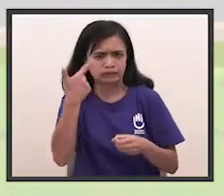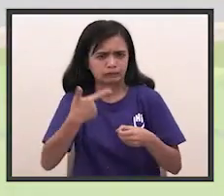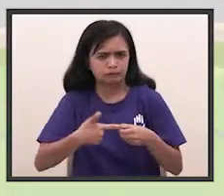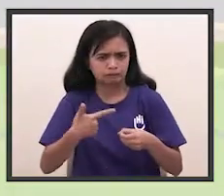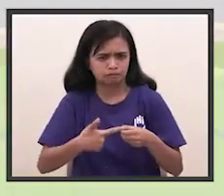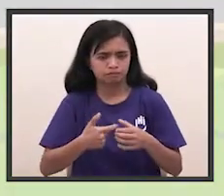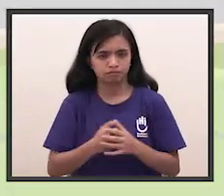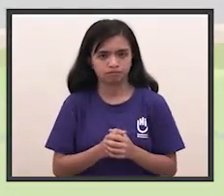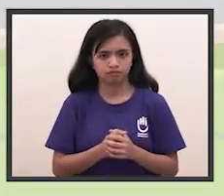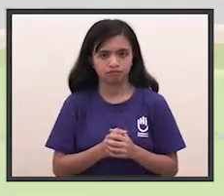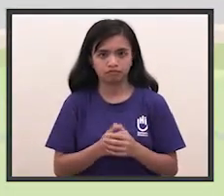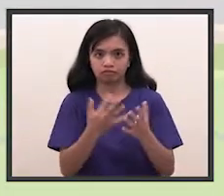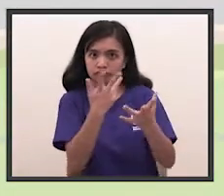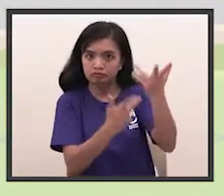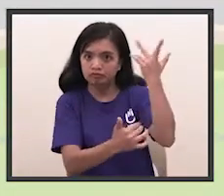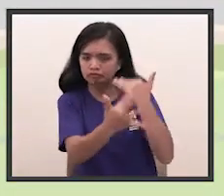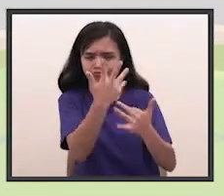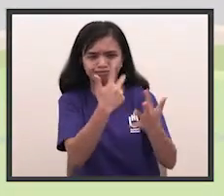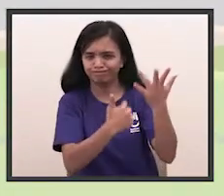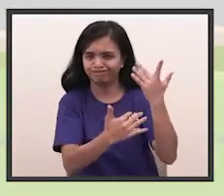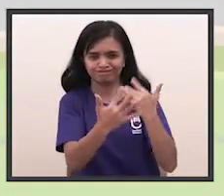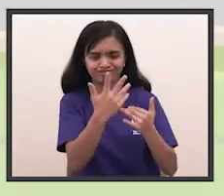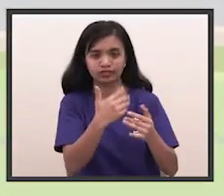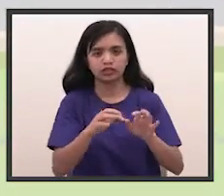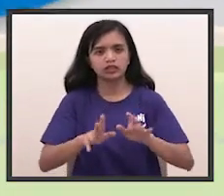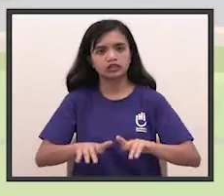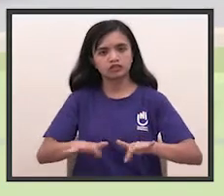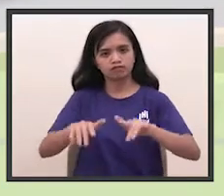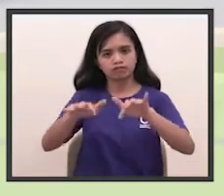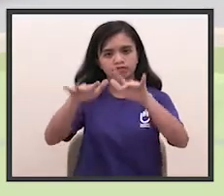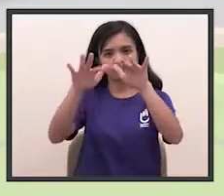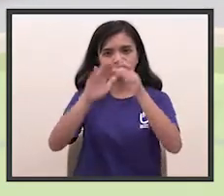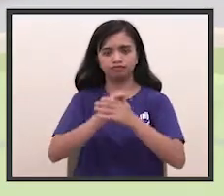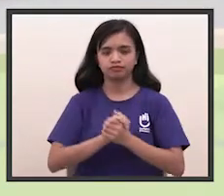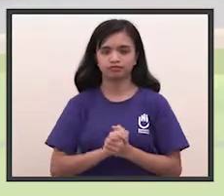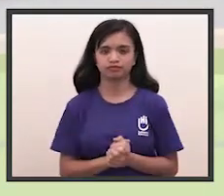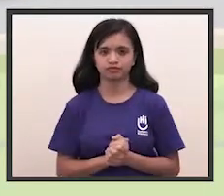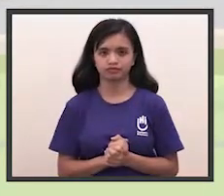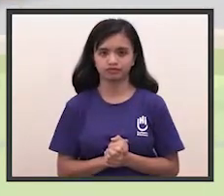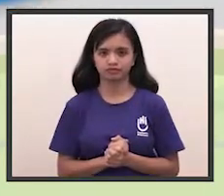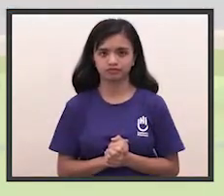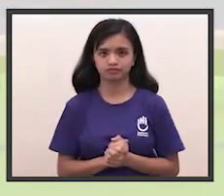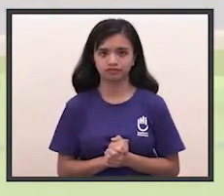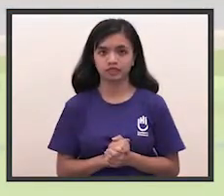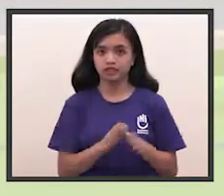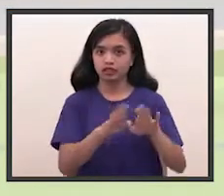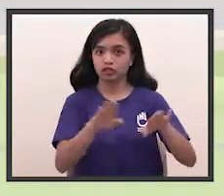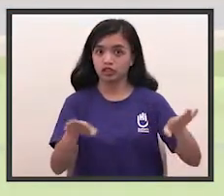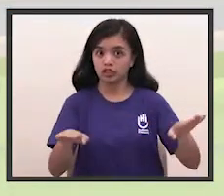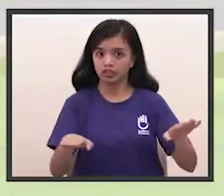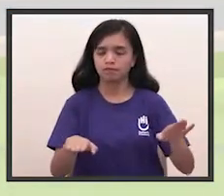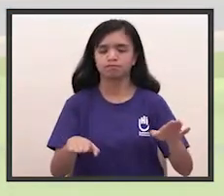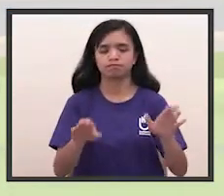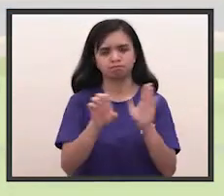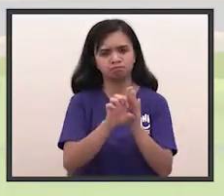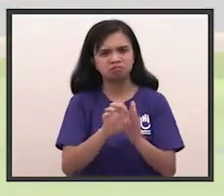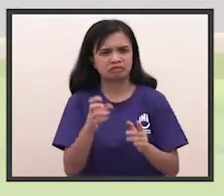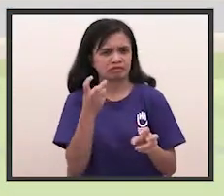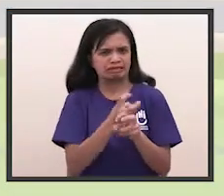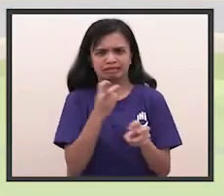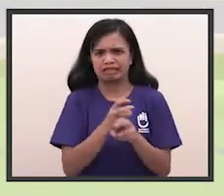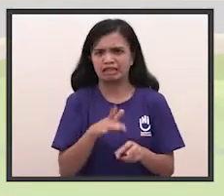smell gas, if there is flood, or if there is a fire. children who